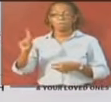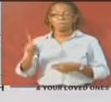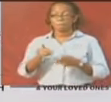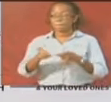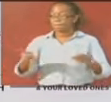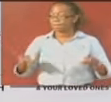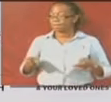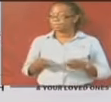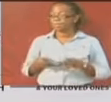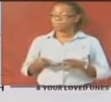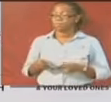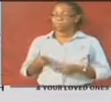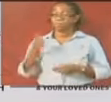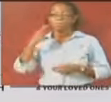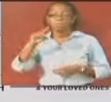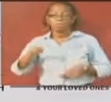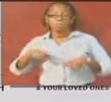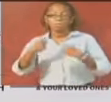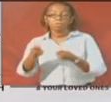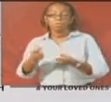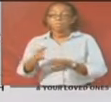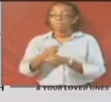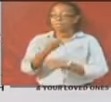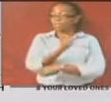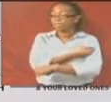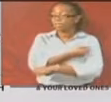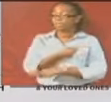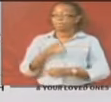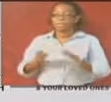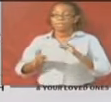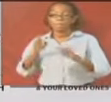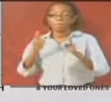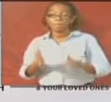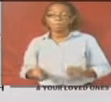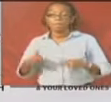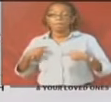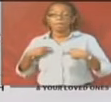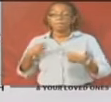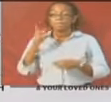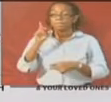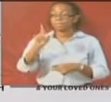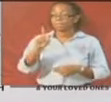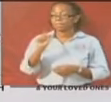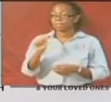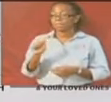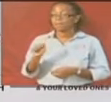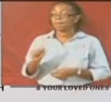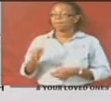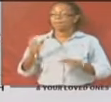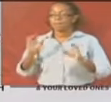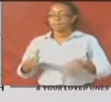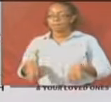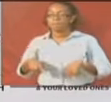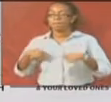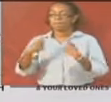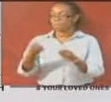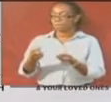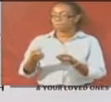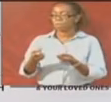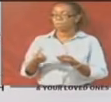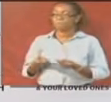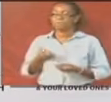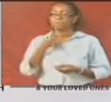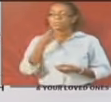persons with disability or any challenges can go to those sites once they inform the security who